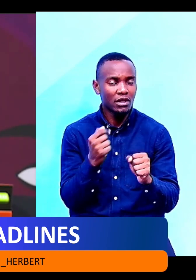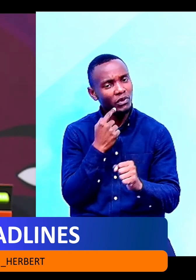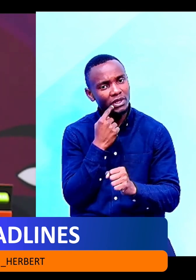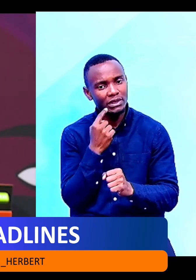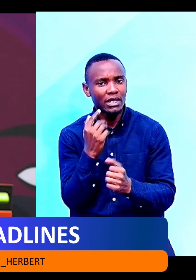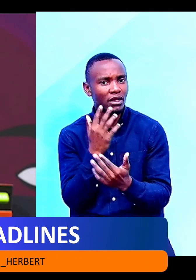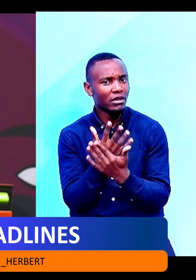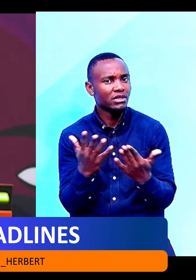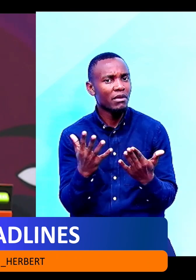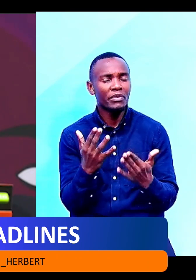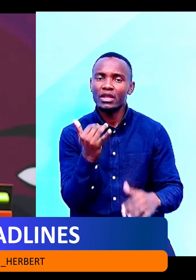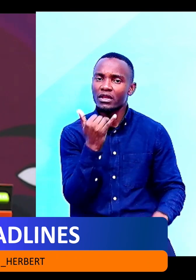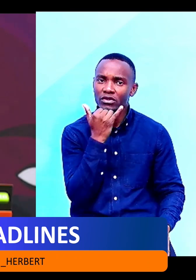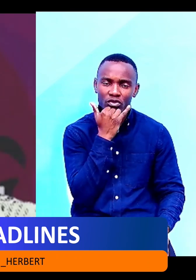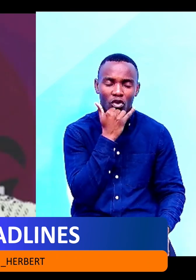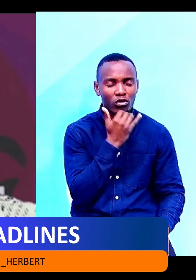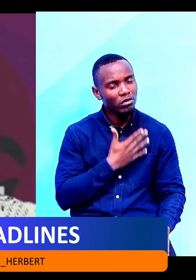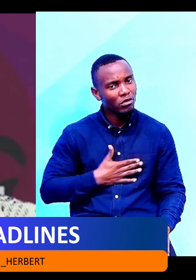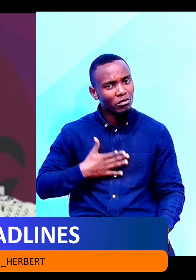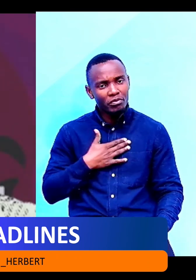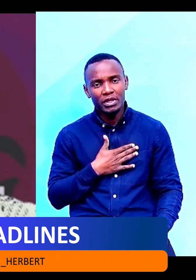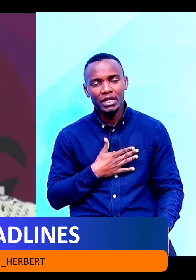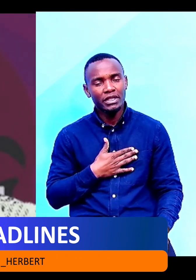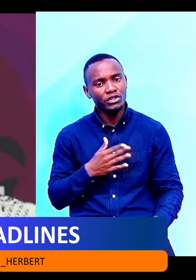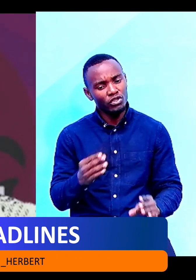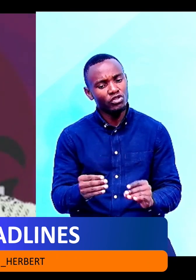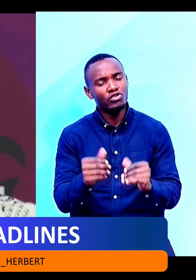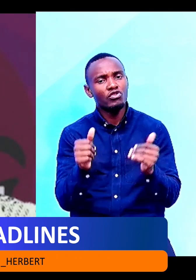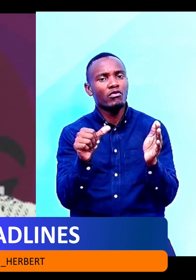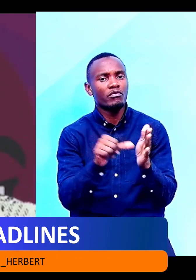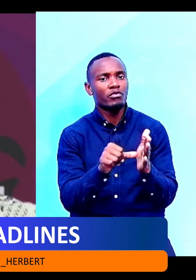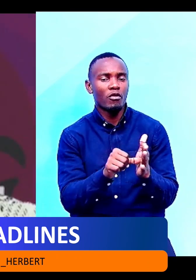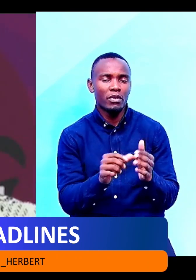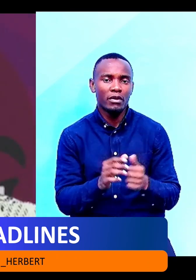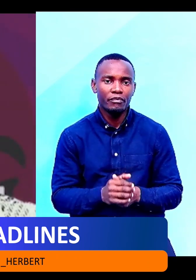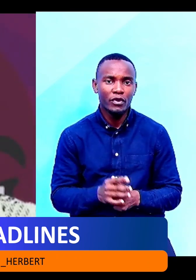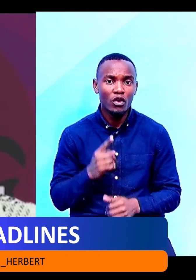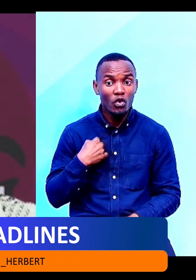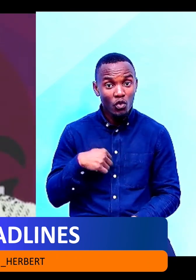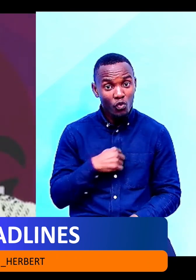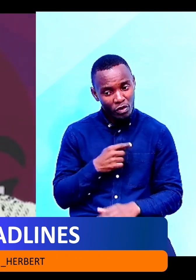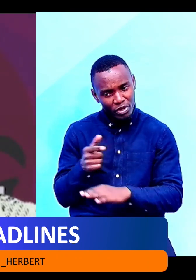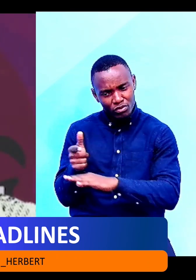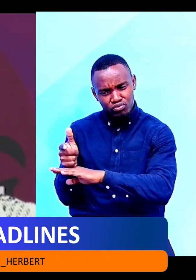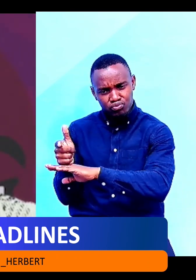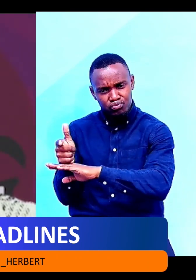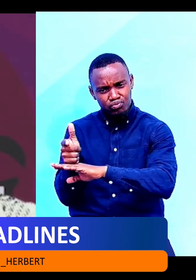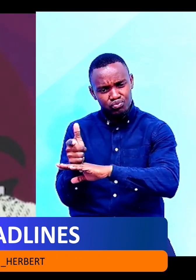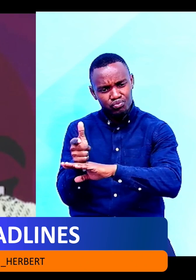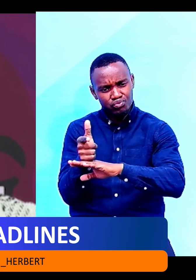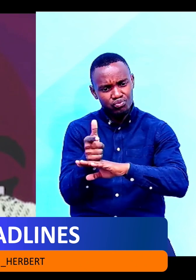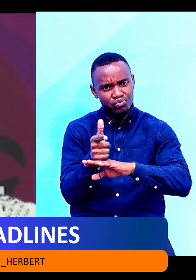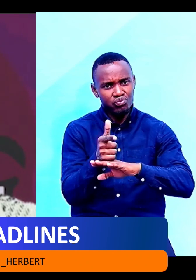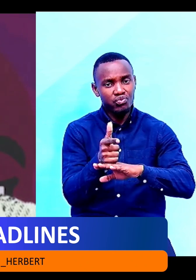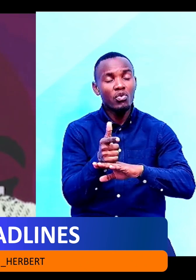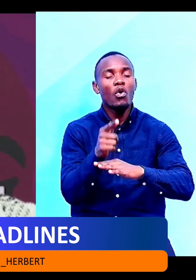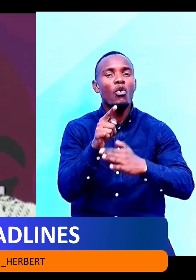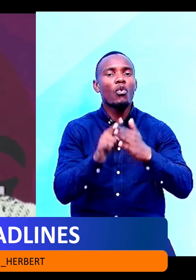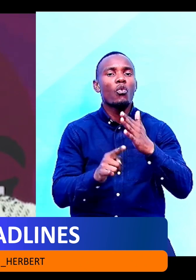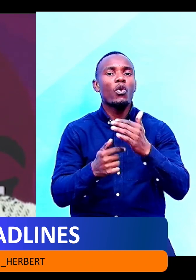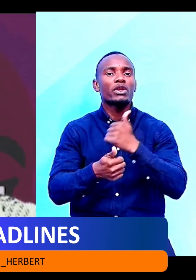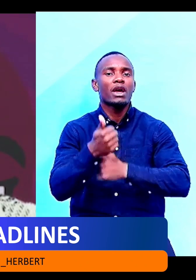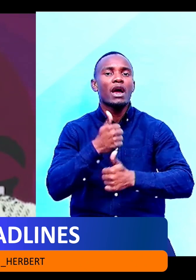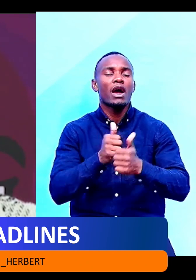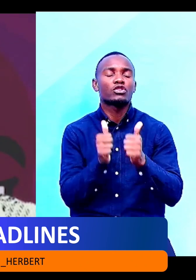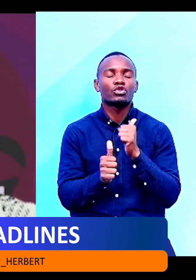Don't shy away from addressing what is wrong. We have been documenting at every instance what action we are taking. That does not